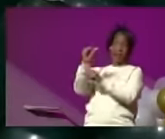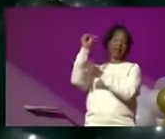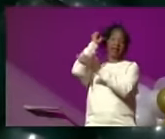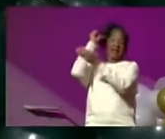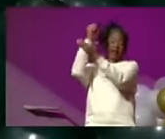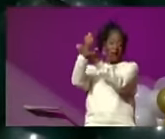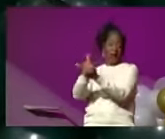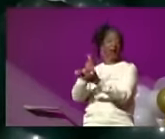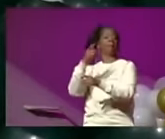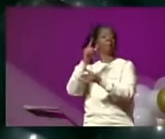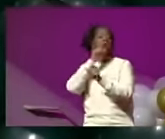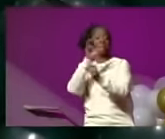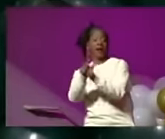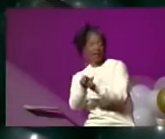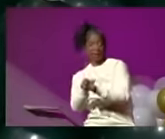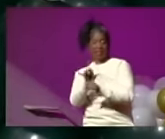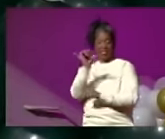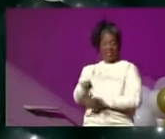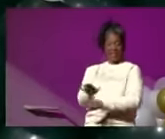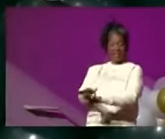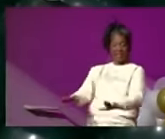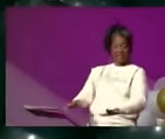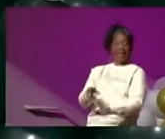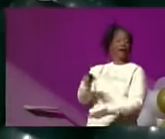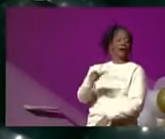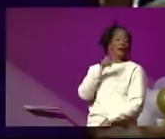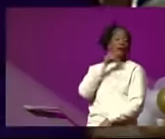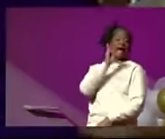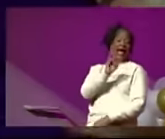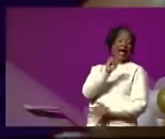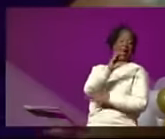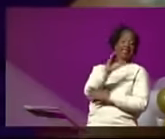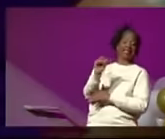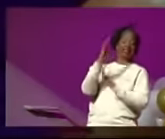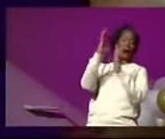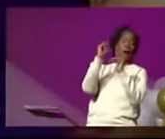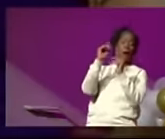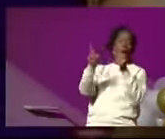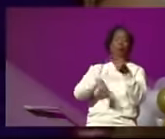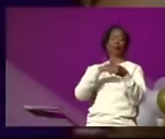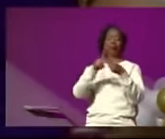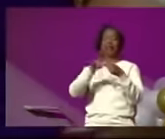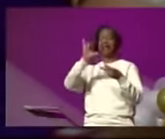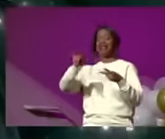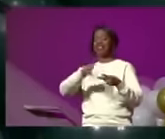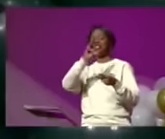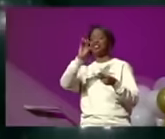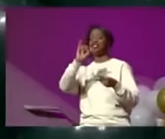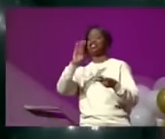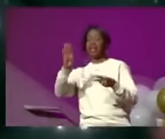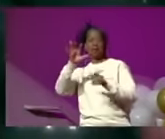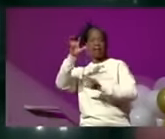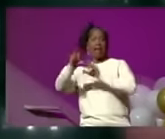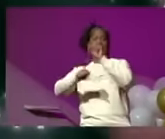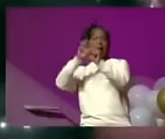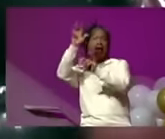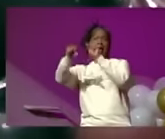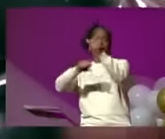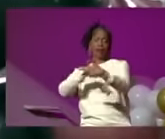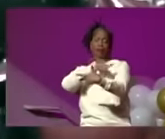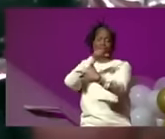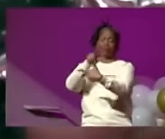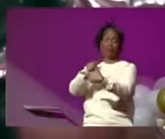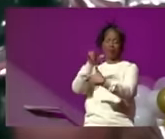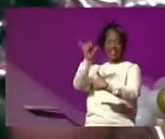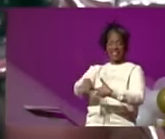child. That child is Isaac's hope. That child is Jacob's ladder. That child